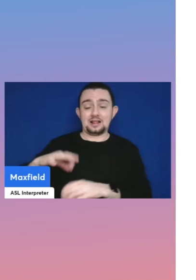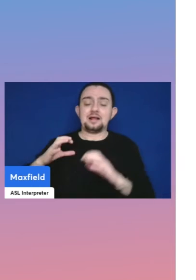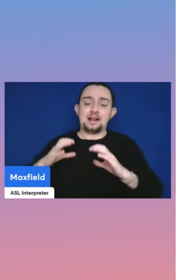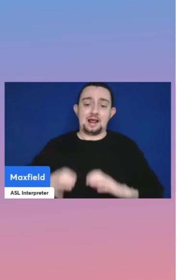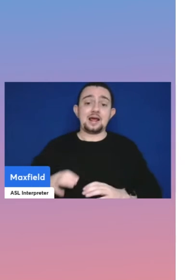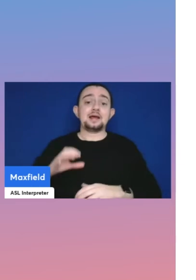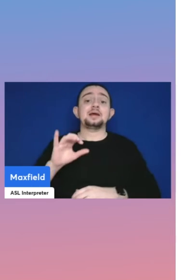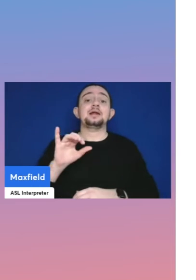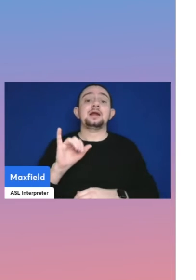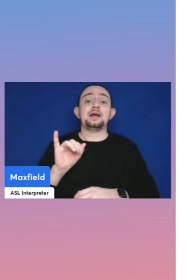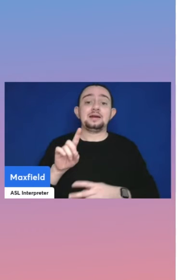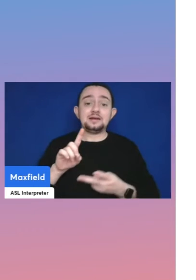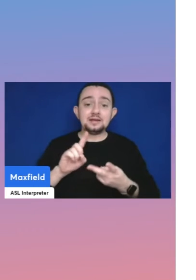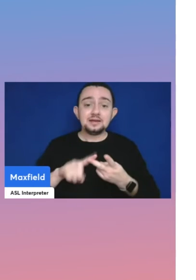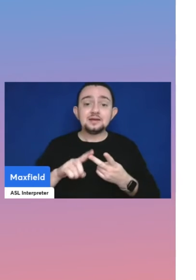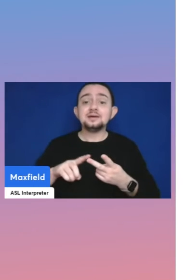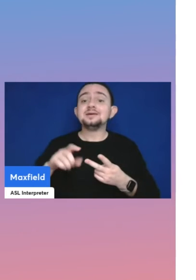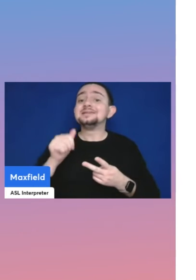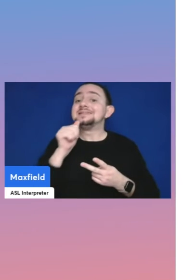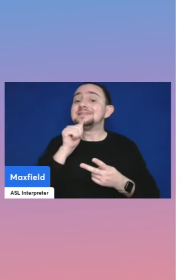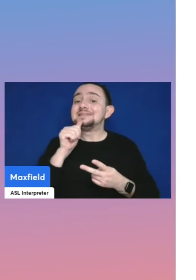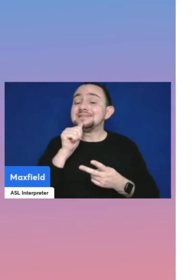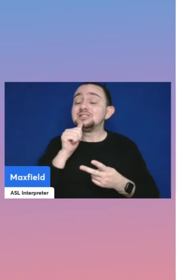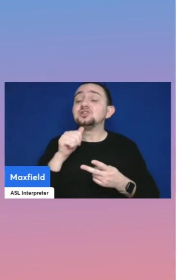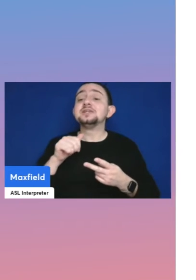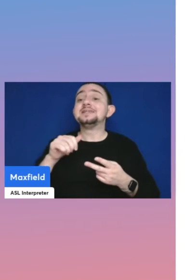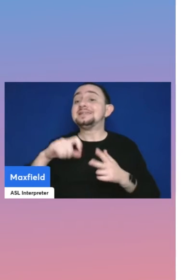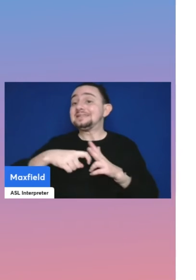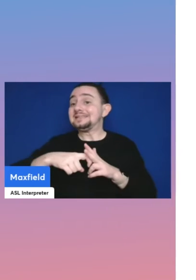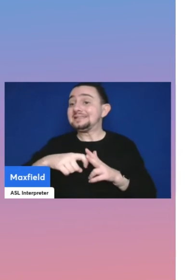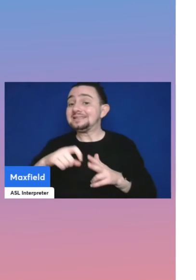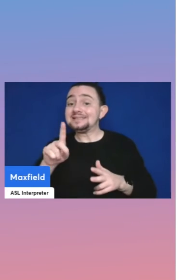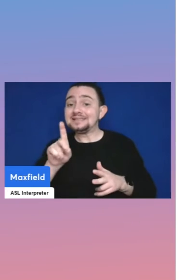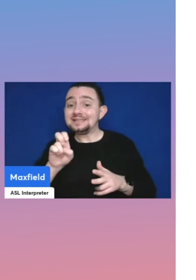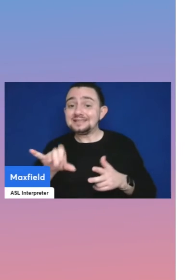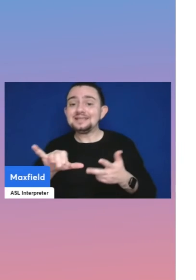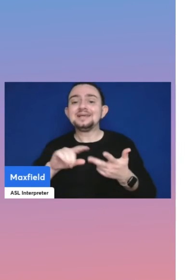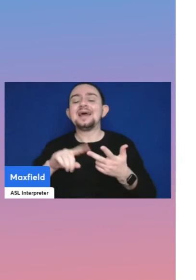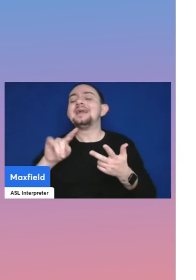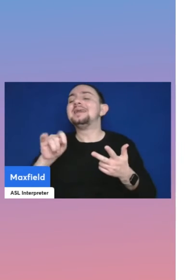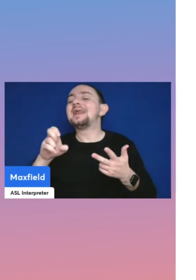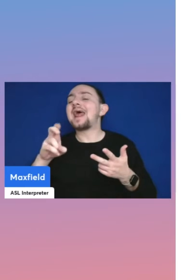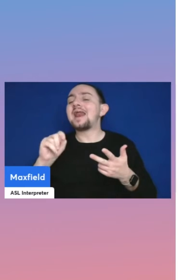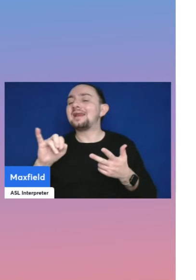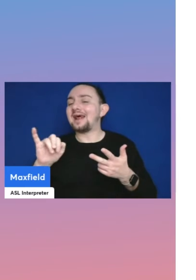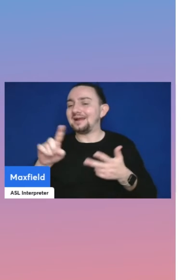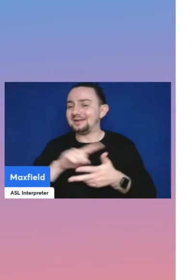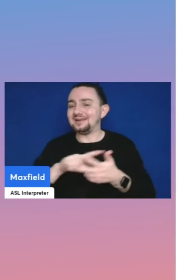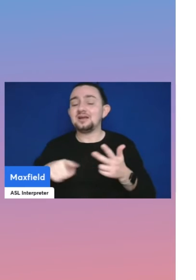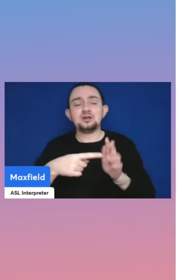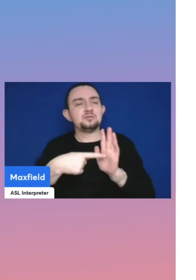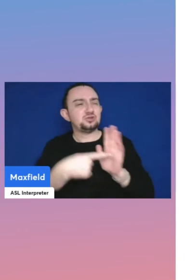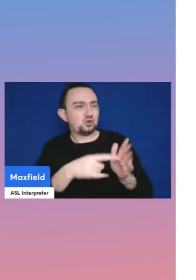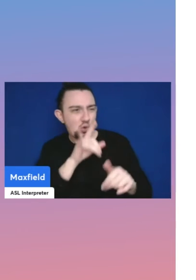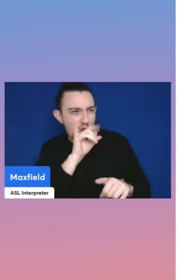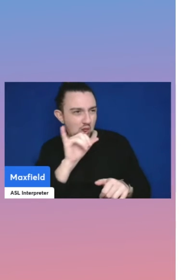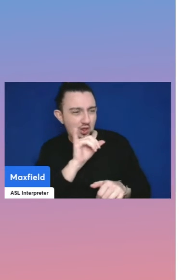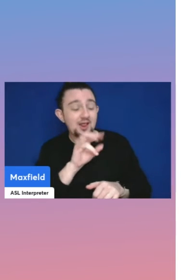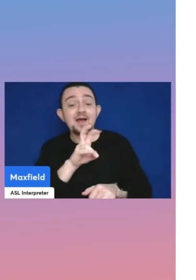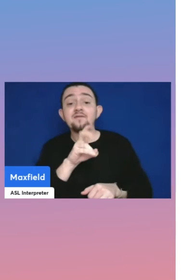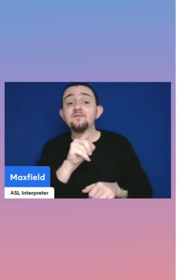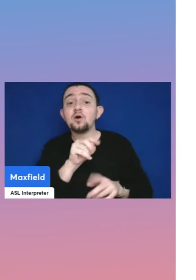are soon going to actually show you how this looks like. On the Vault side, this needs to be configured to